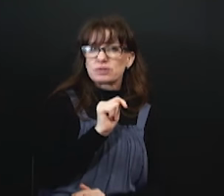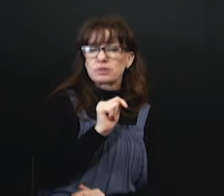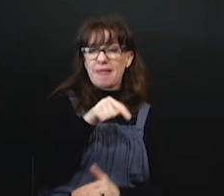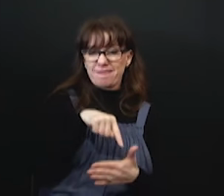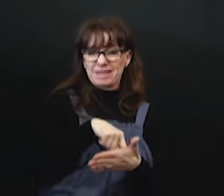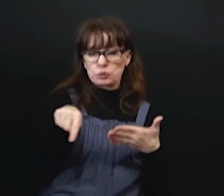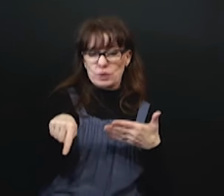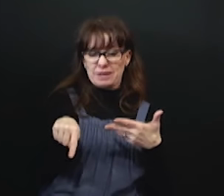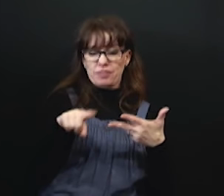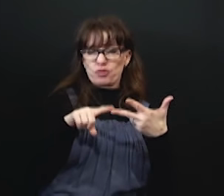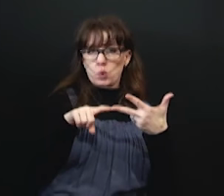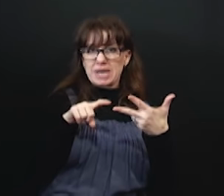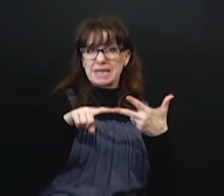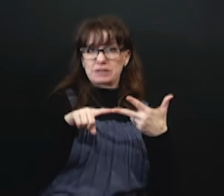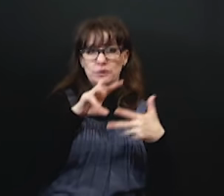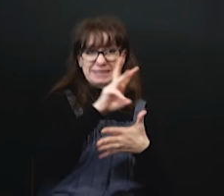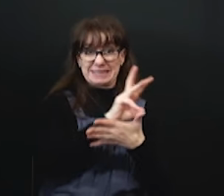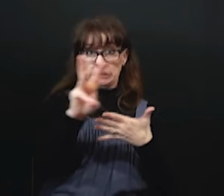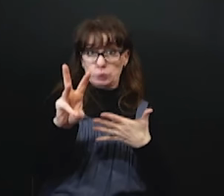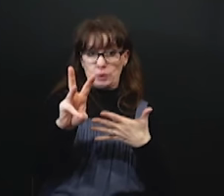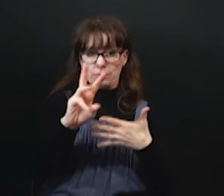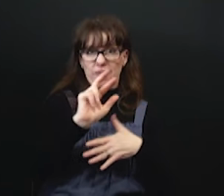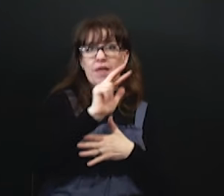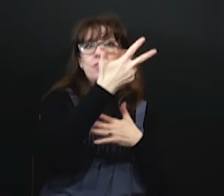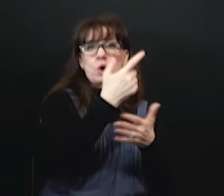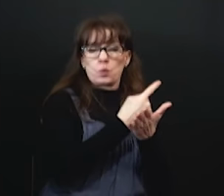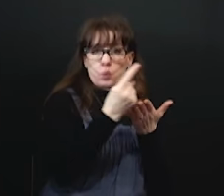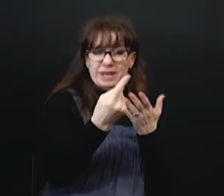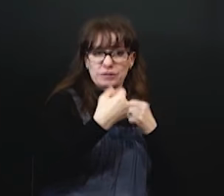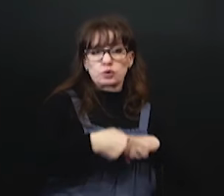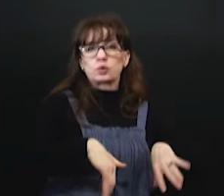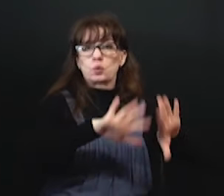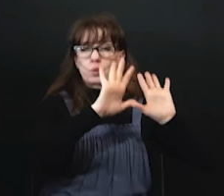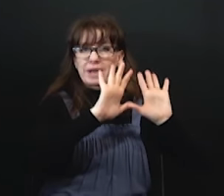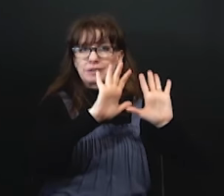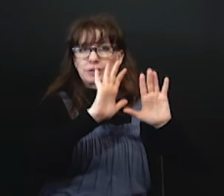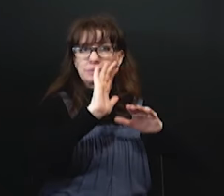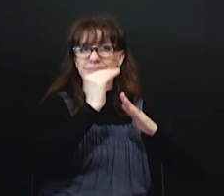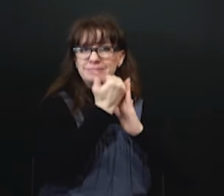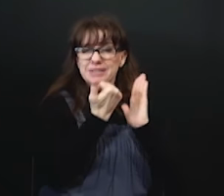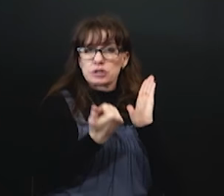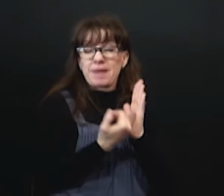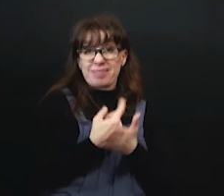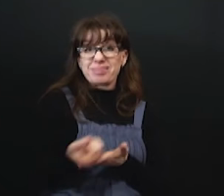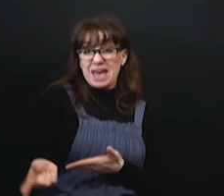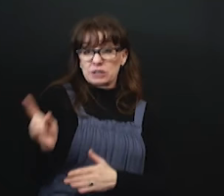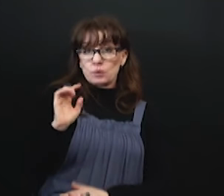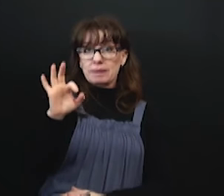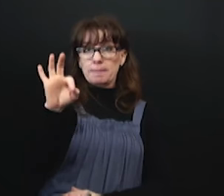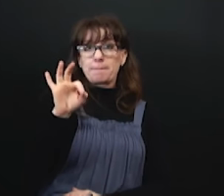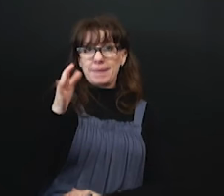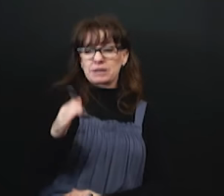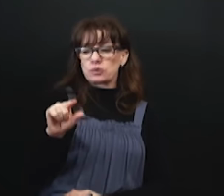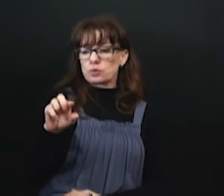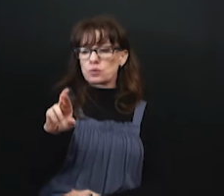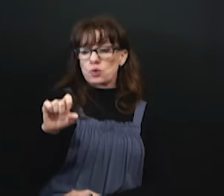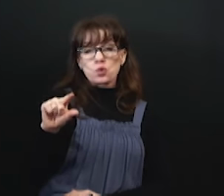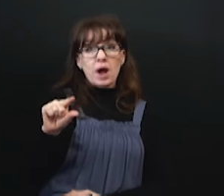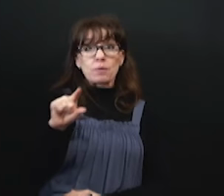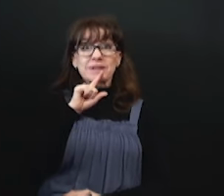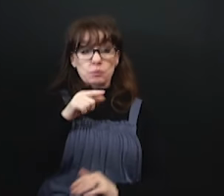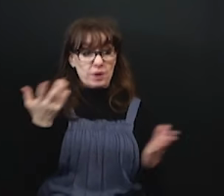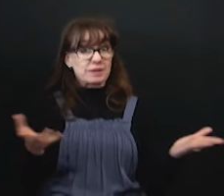week 3 of 6 weeks of our surrender sermon series. And last week, Pastor Greg Brewer was with us, and wasn't it great to